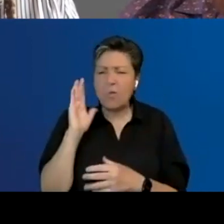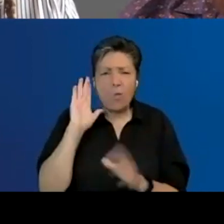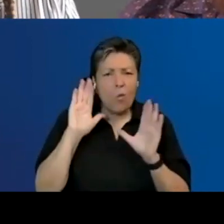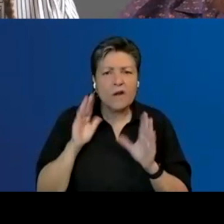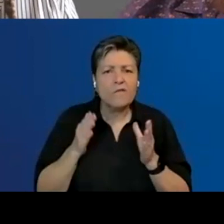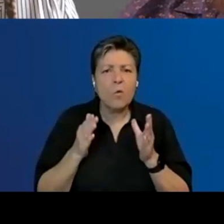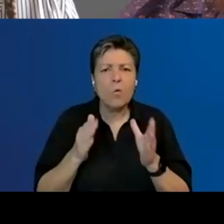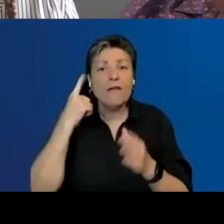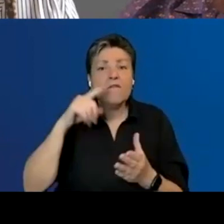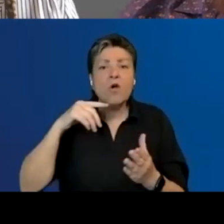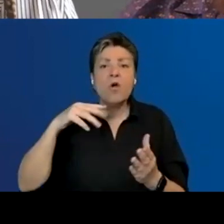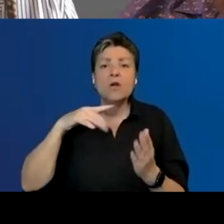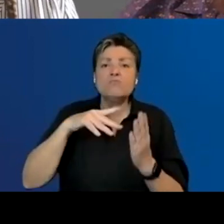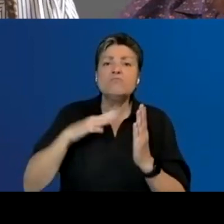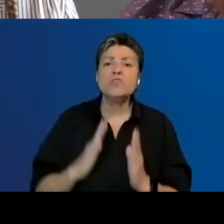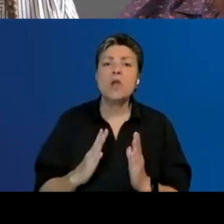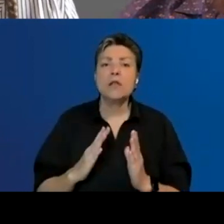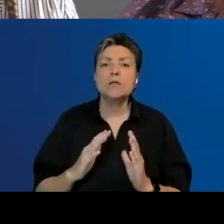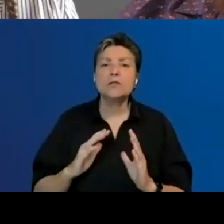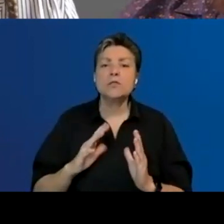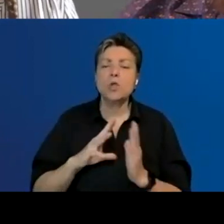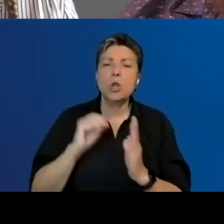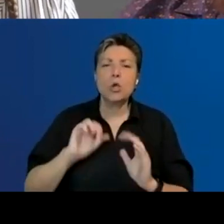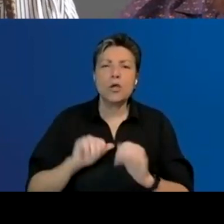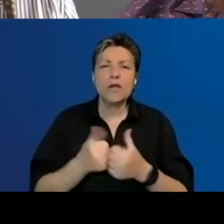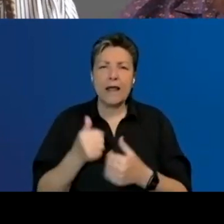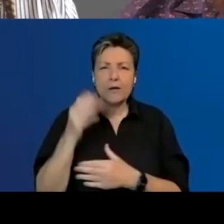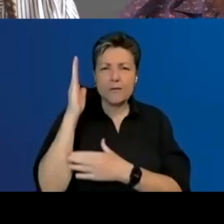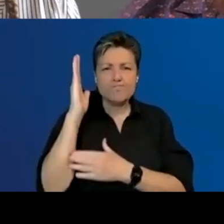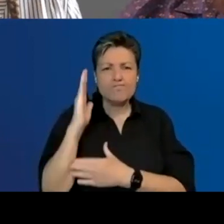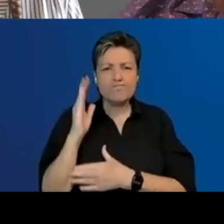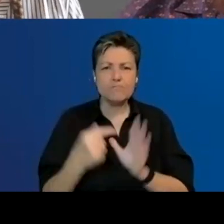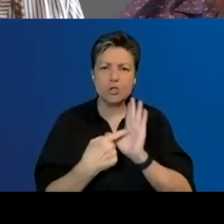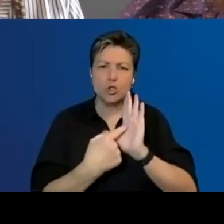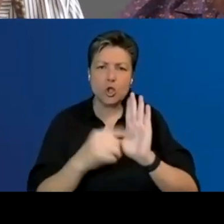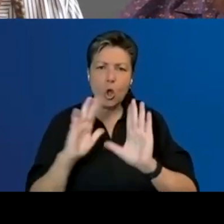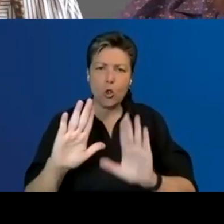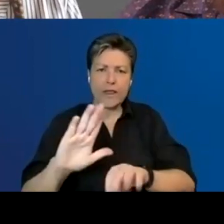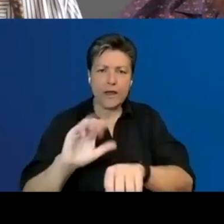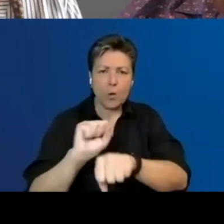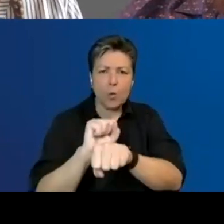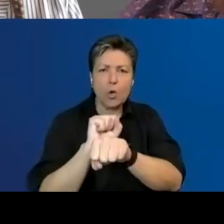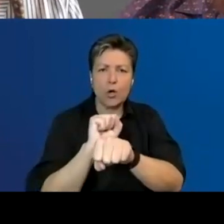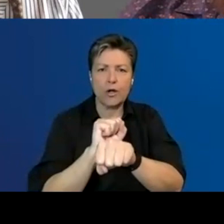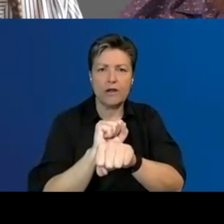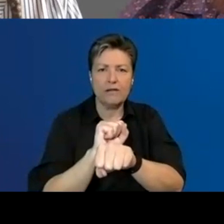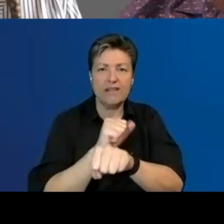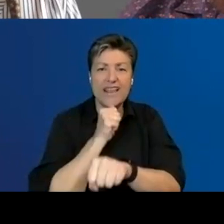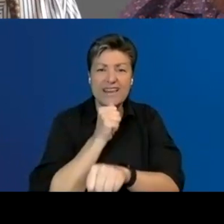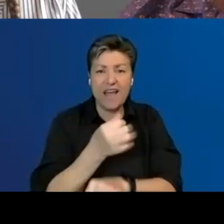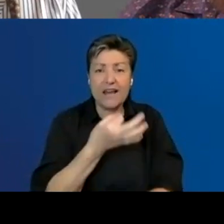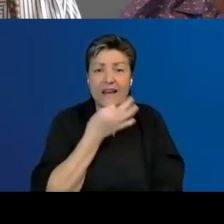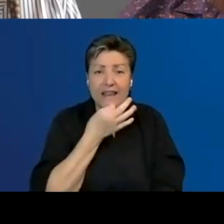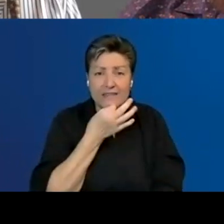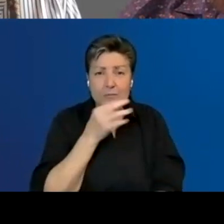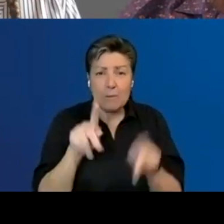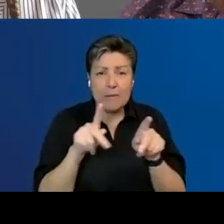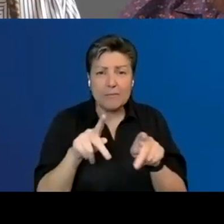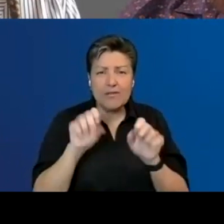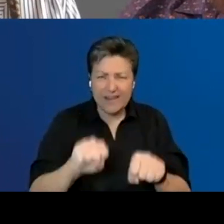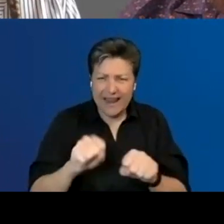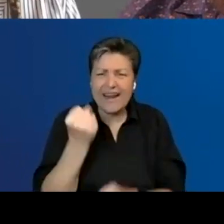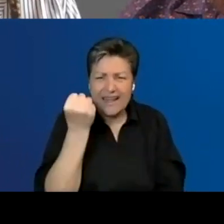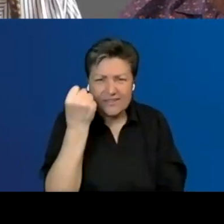scholars to learn how to present their work in a way that anyone, even non-experts in the field, can understand. And I just